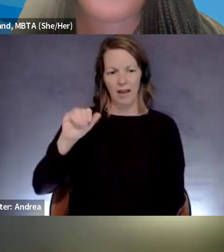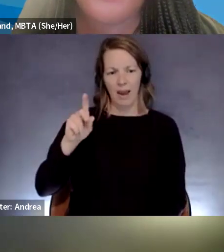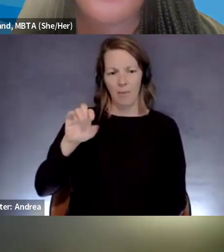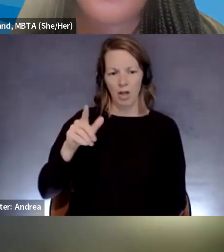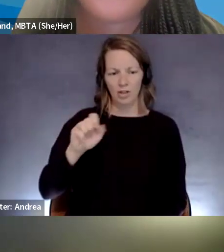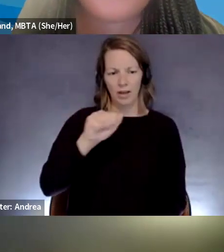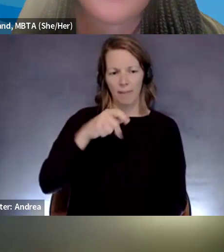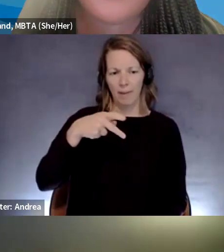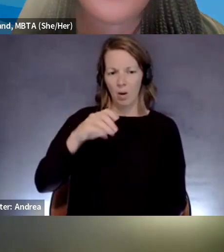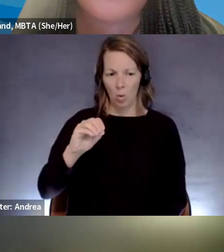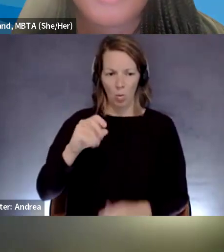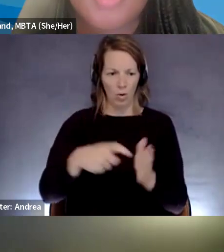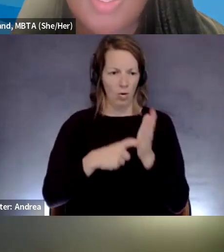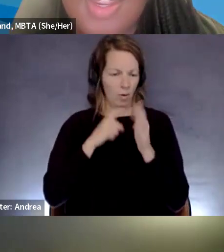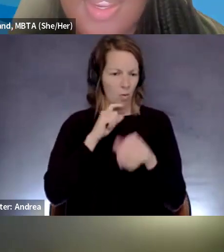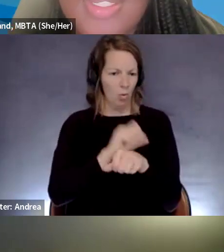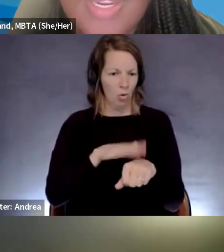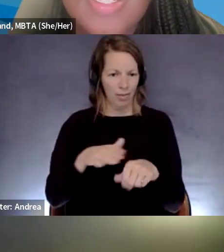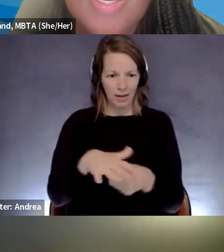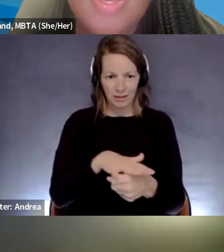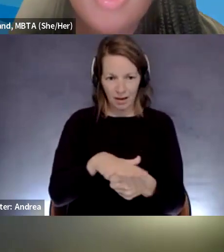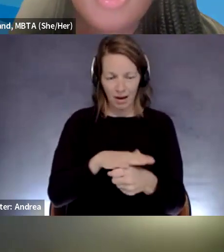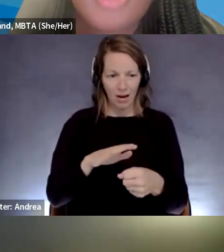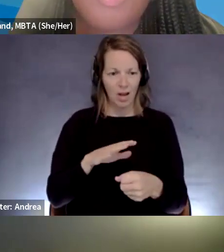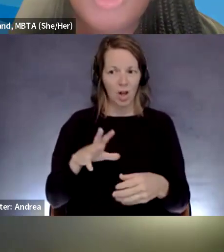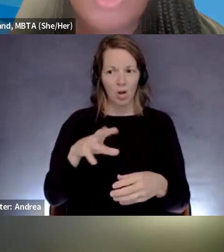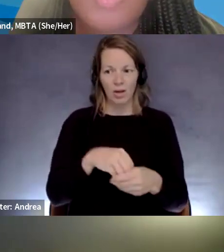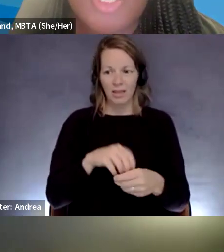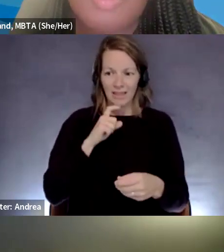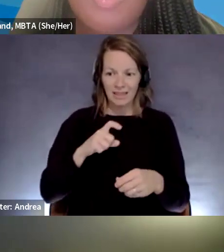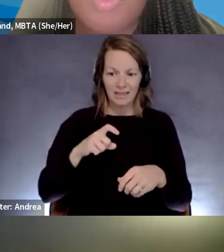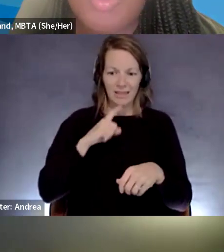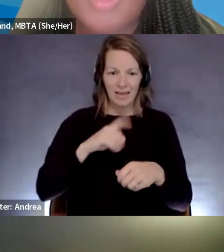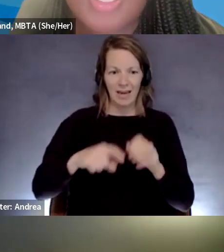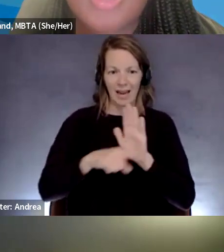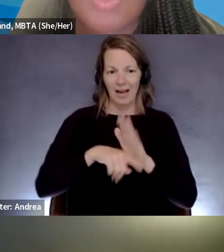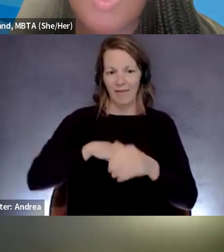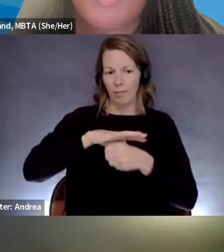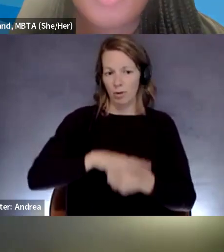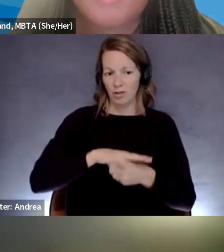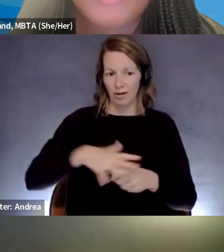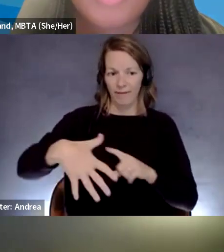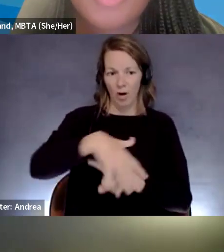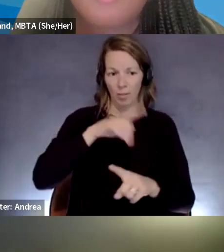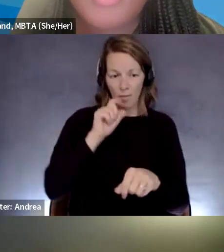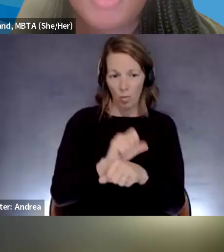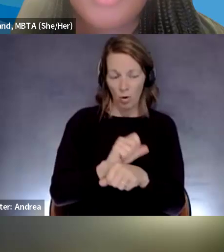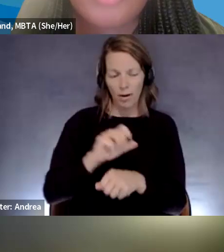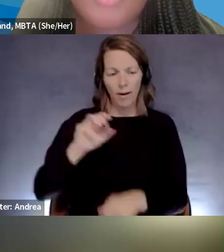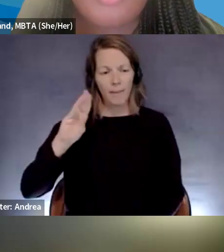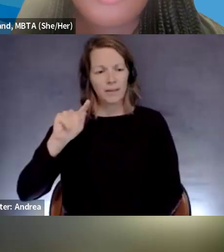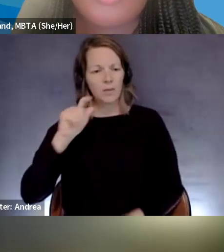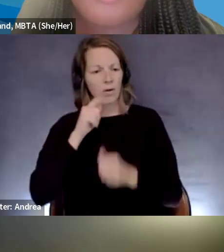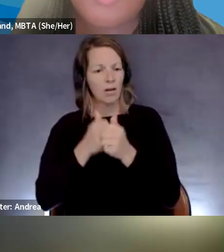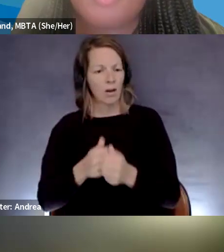for work on this site, including tenting and negative pressure environment for work sites. Will the MBTA comply with